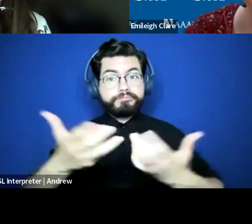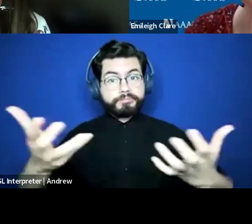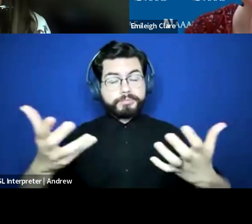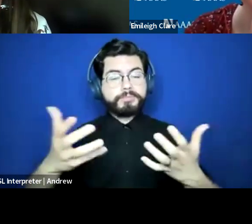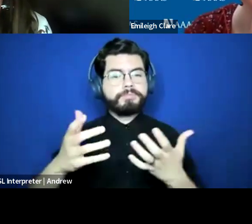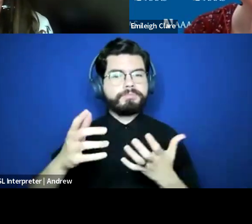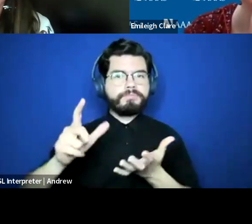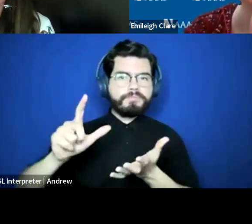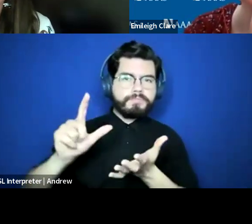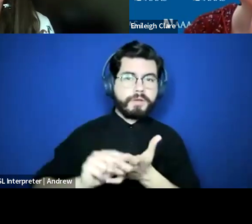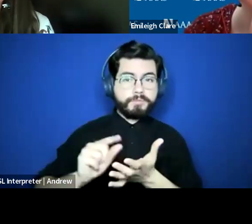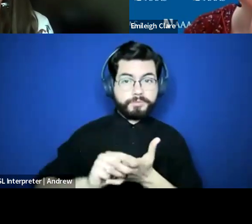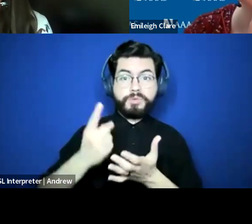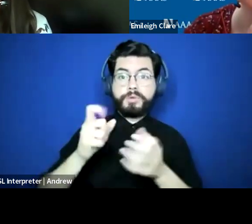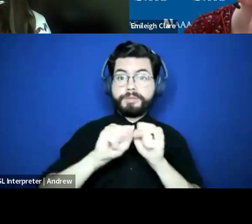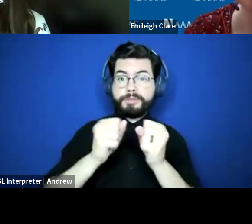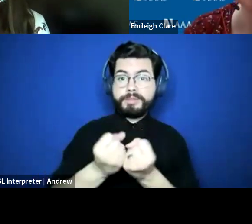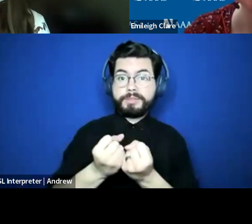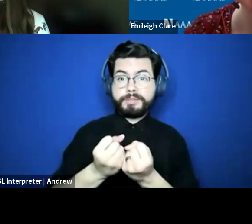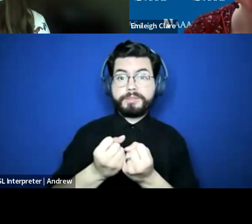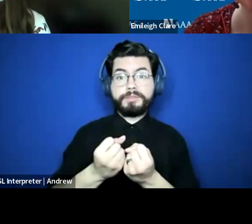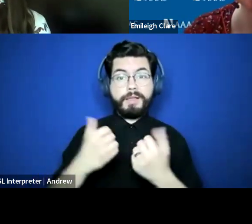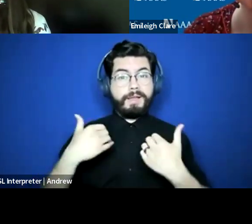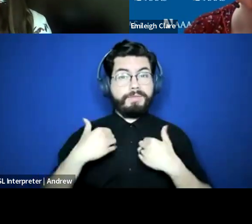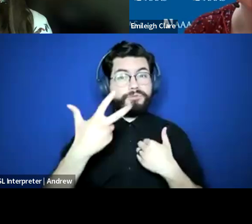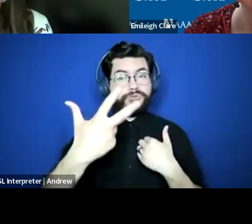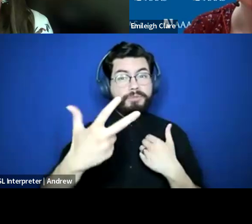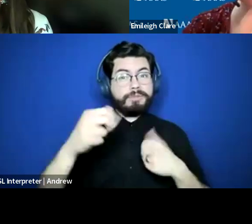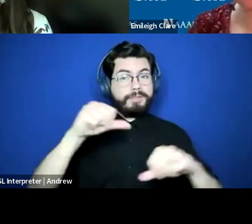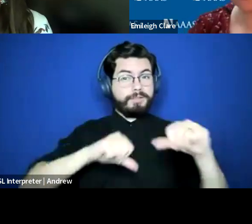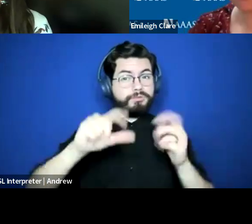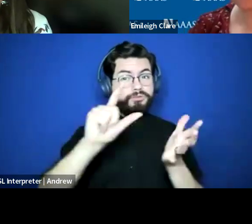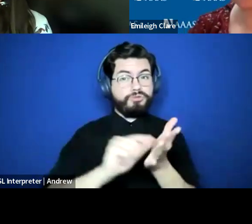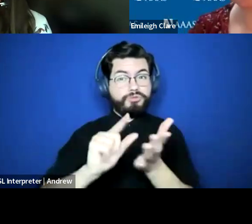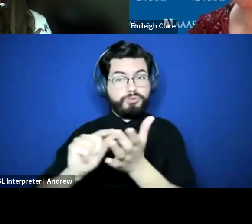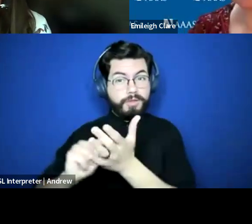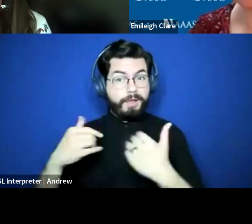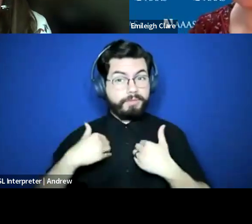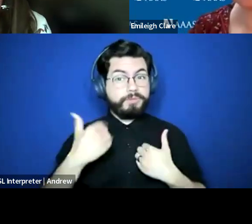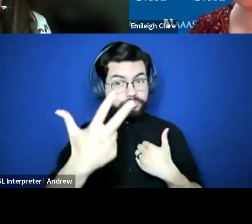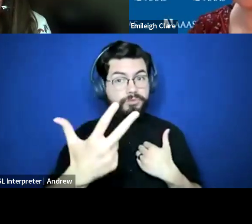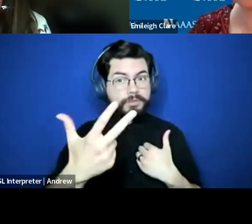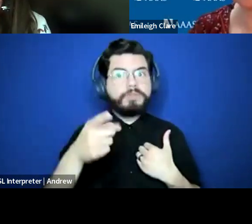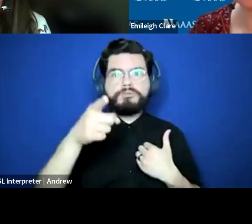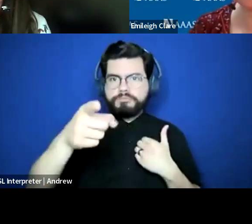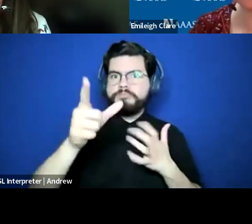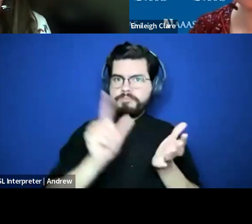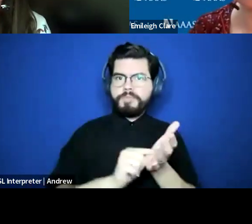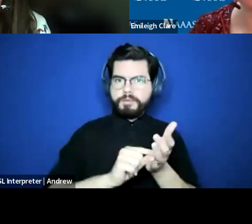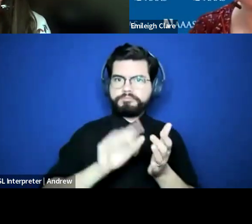one of the Society's 3 scientific journals, as well as just writing for newsletters for a working group or for one of